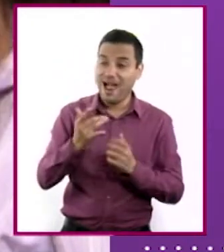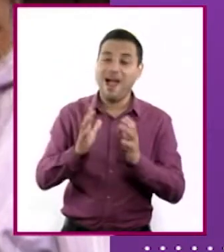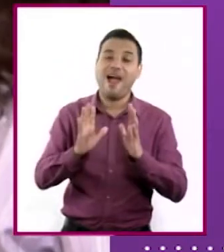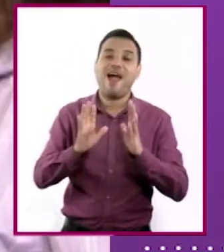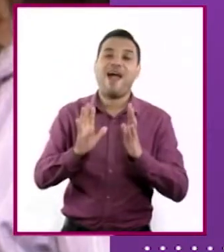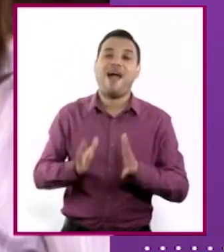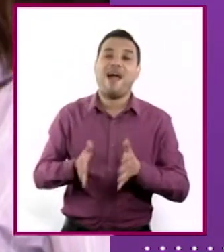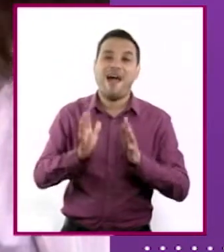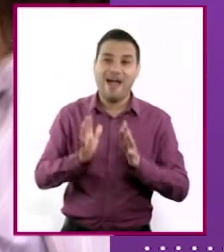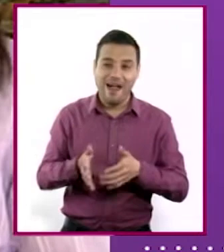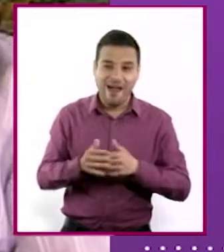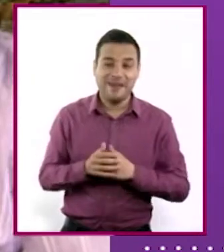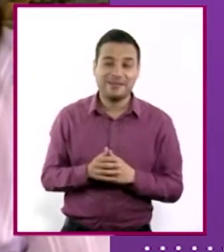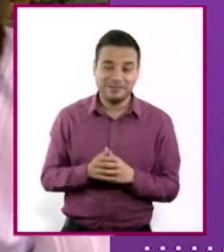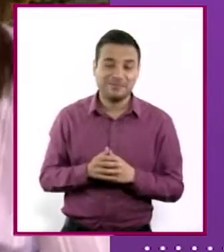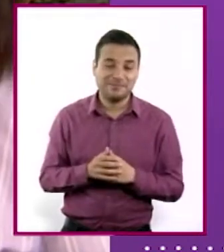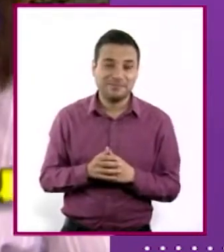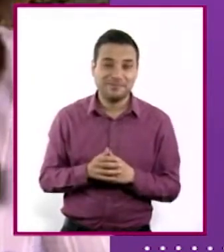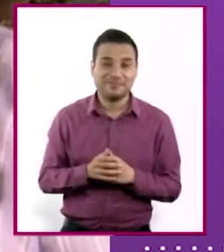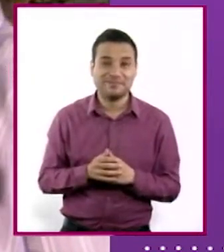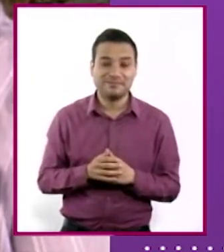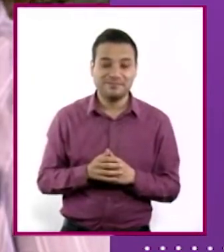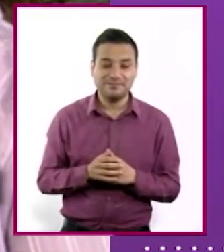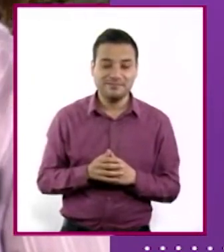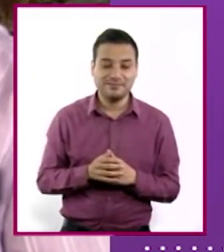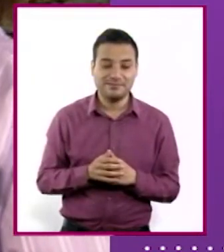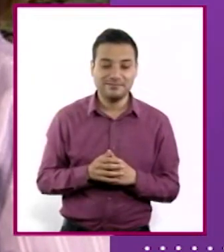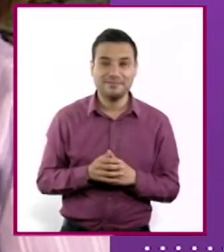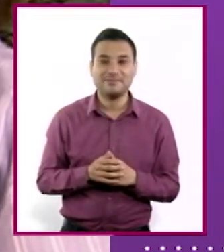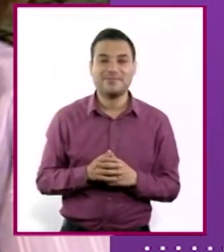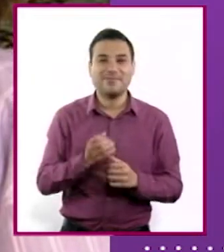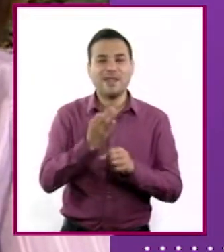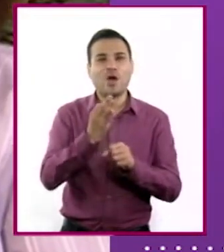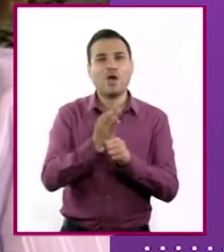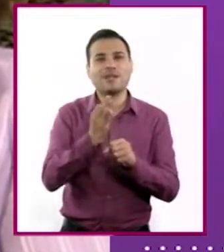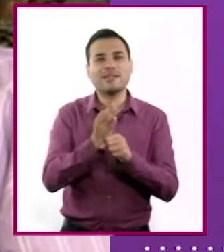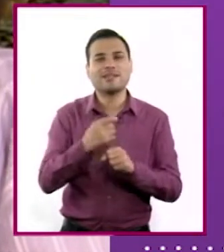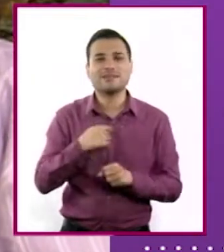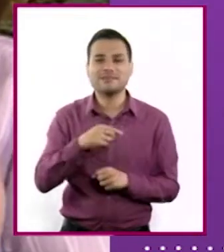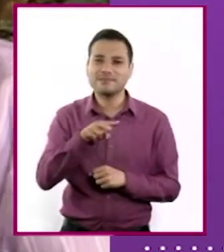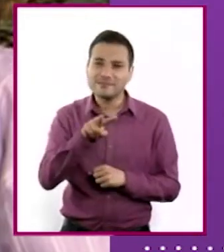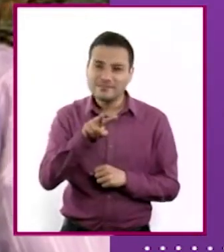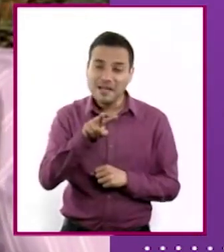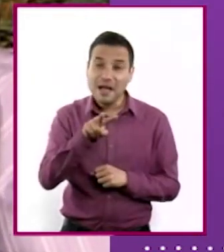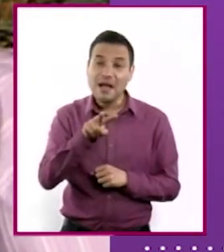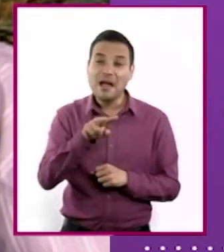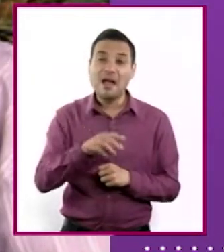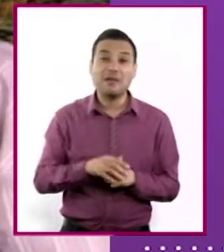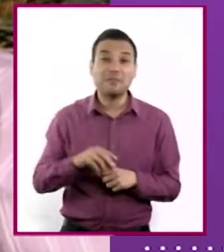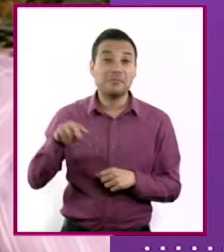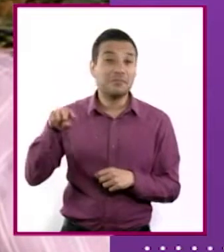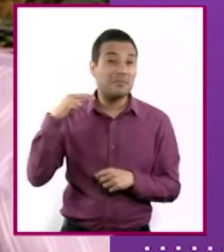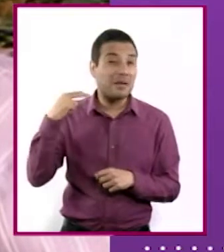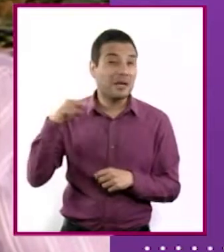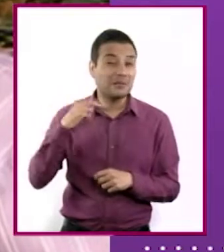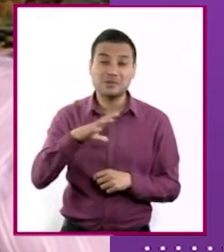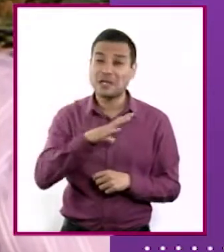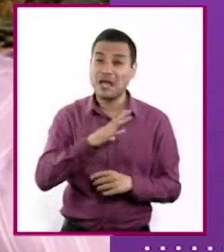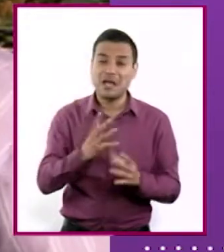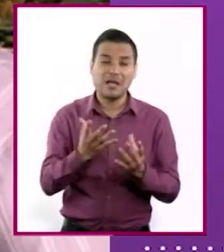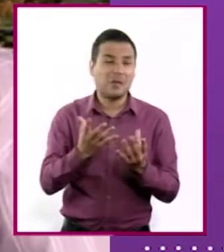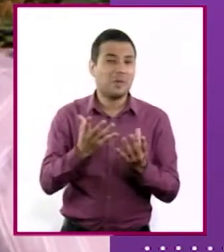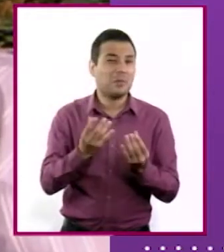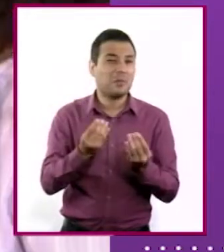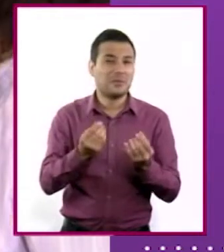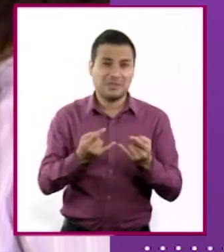ghost won't visit my house. While I listened to you, I was thinking that Veracruz is full of stories like that